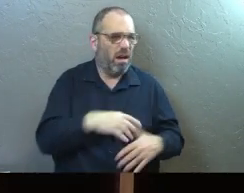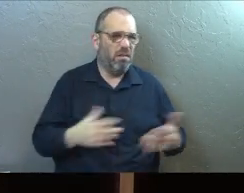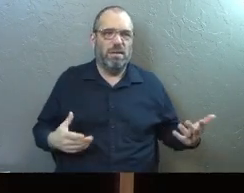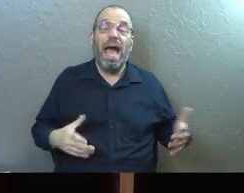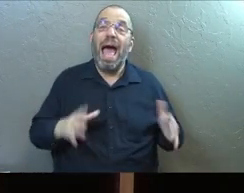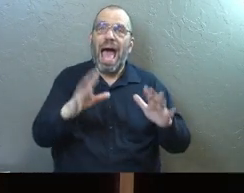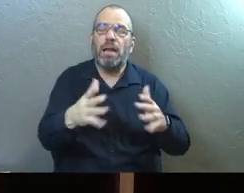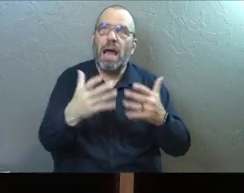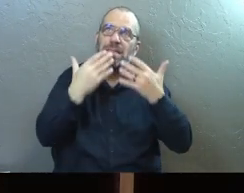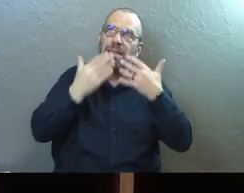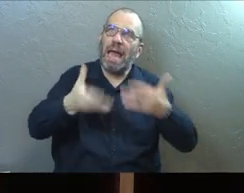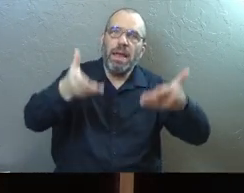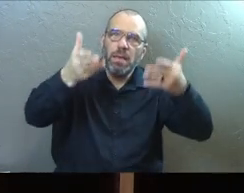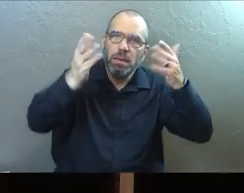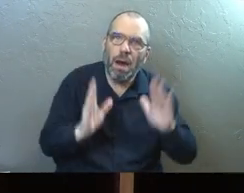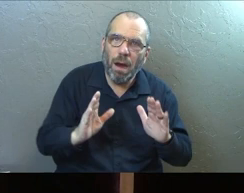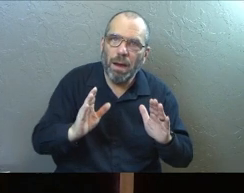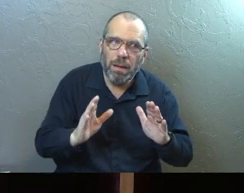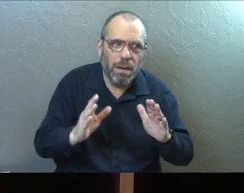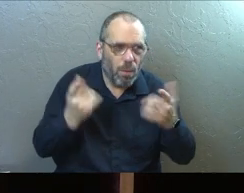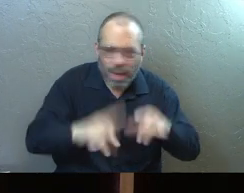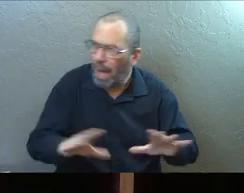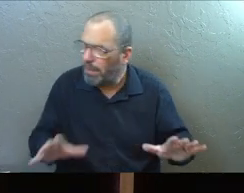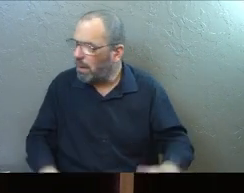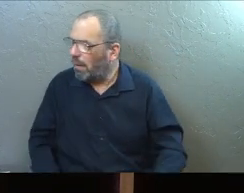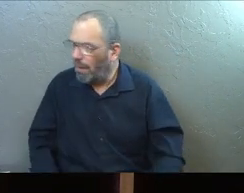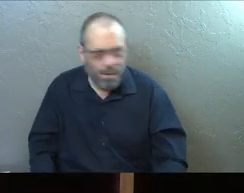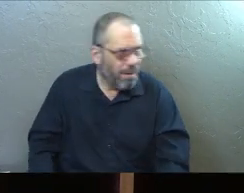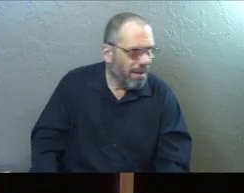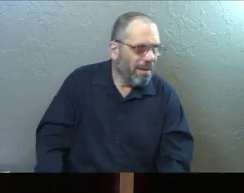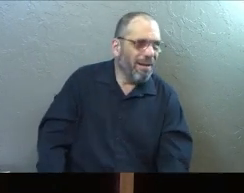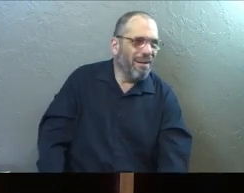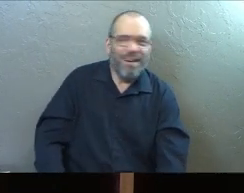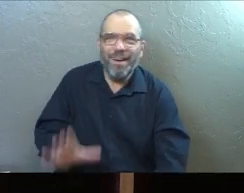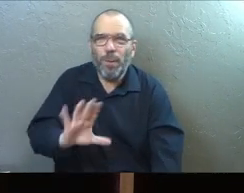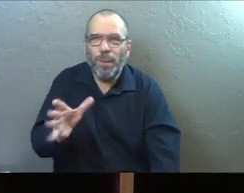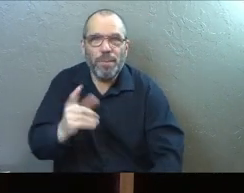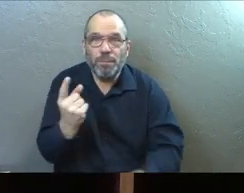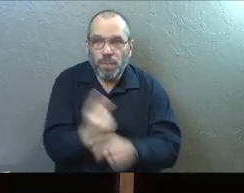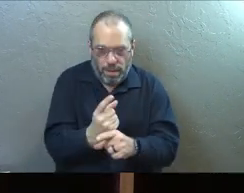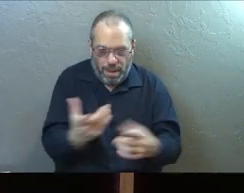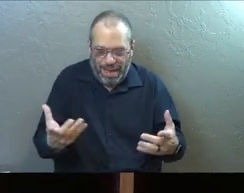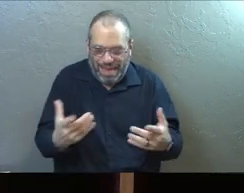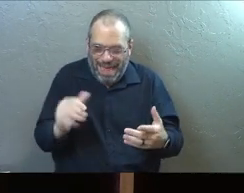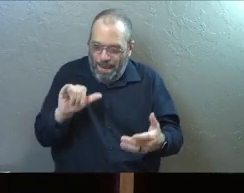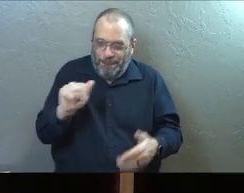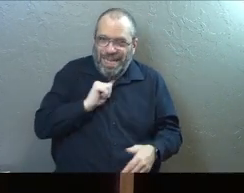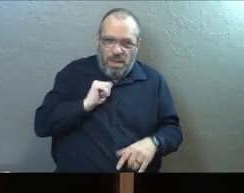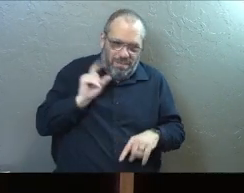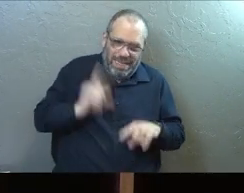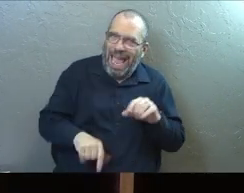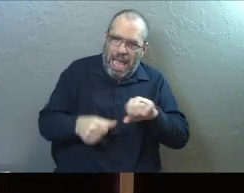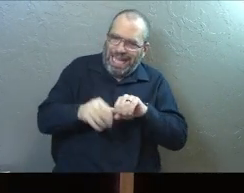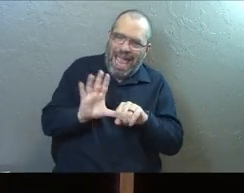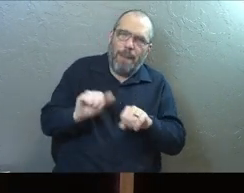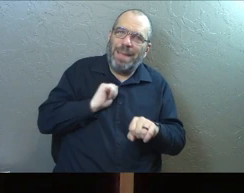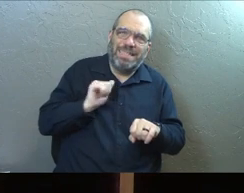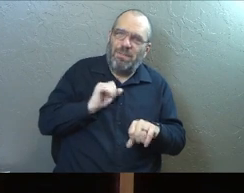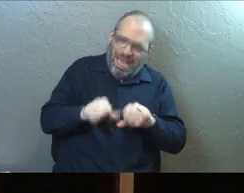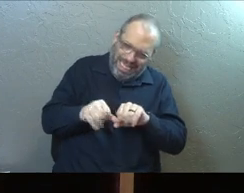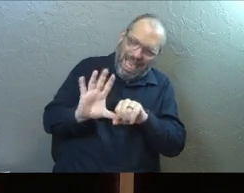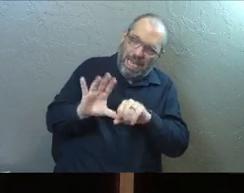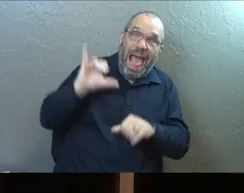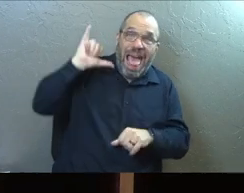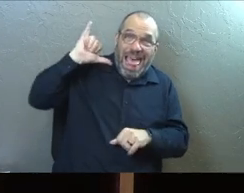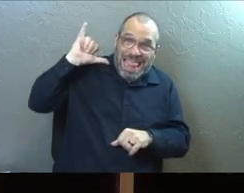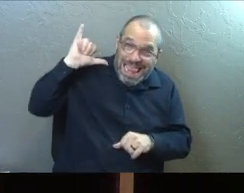And I say, thank God, what just happened? Right? Because I can't do that myself. Amen. That